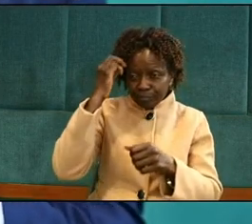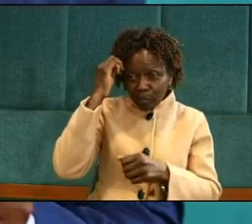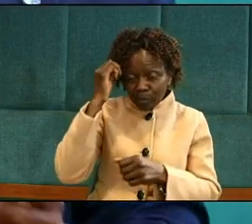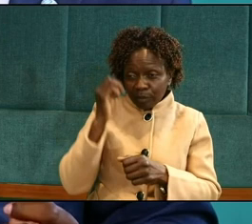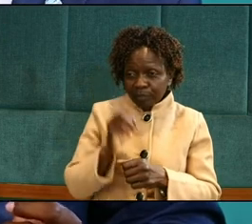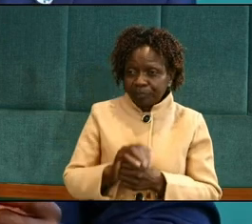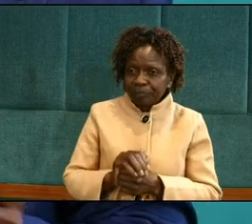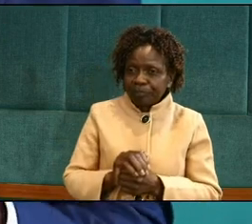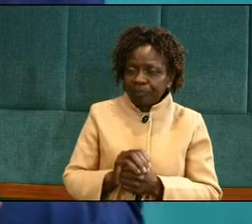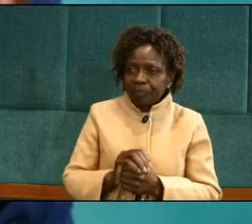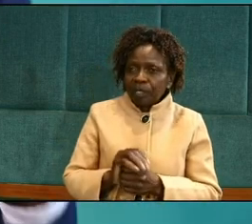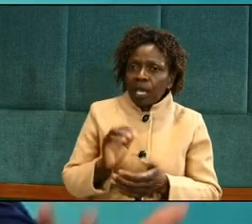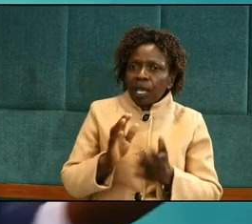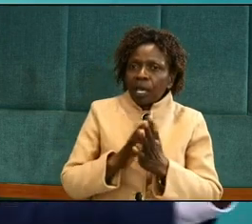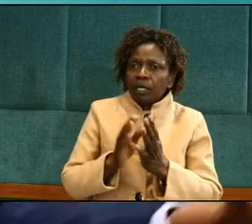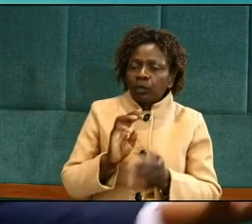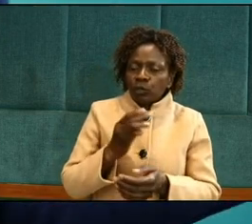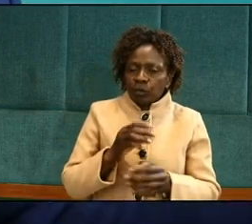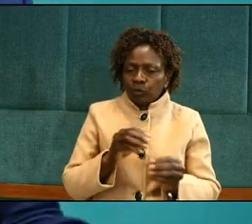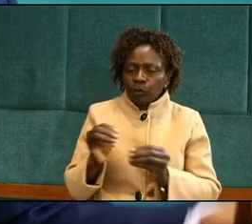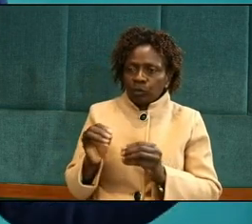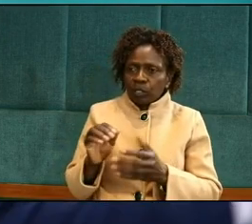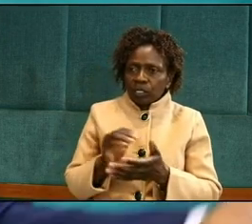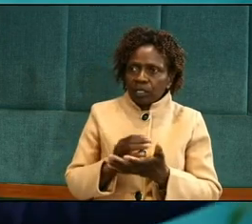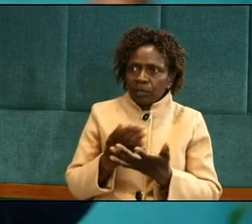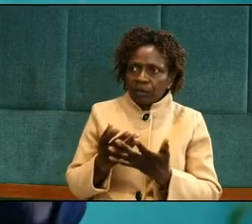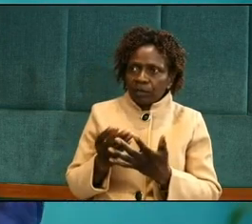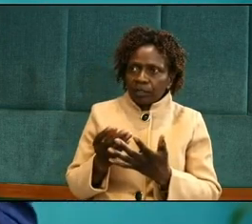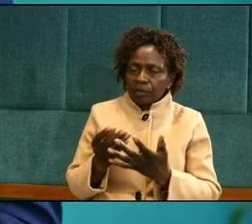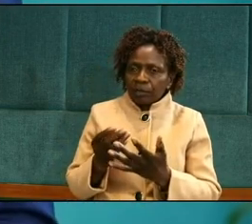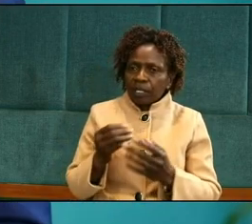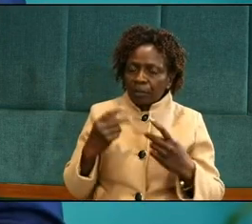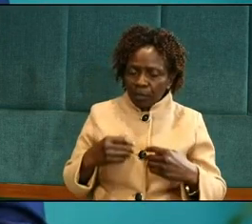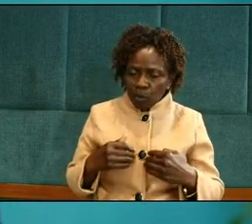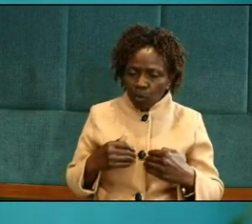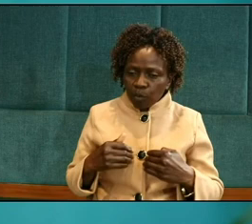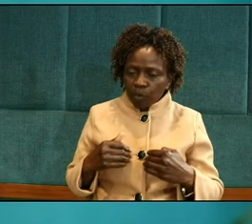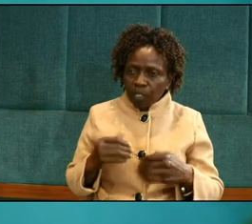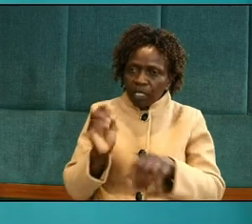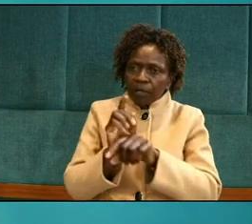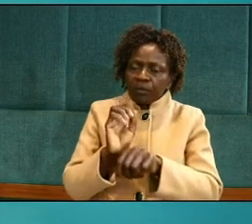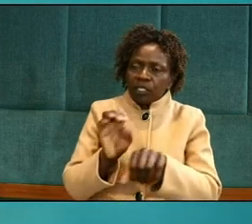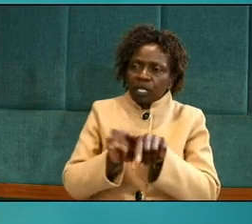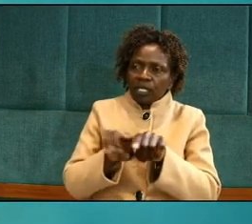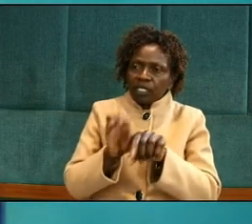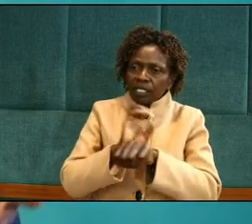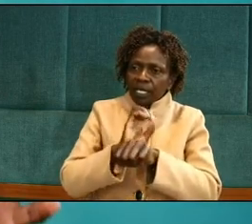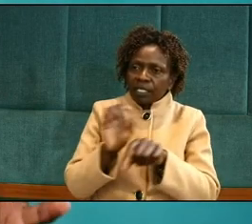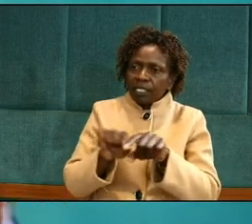that. And we took some of our gifts as a district and as a church. And in